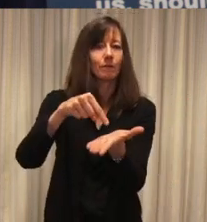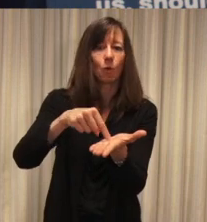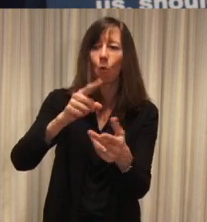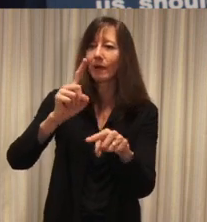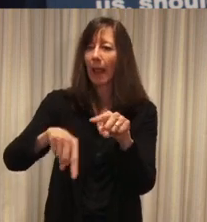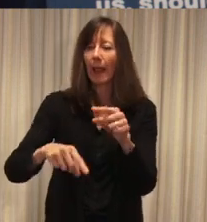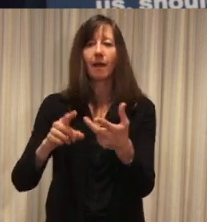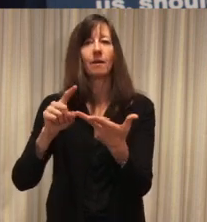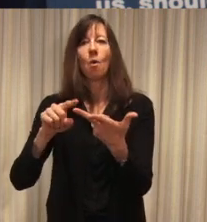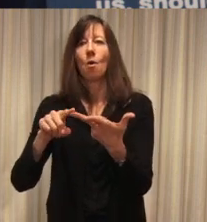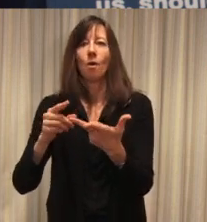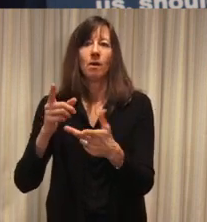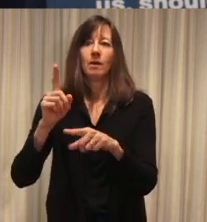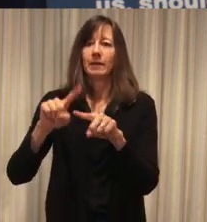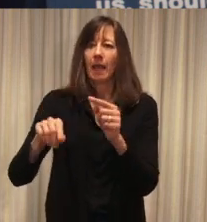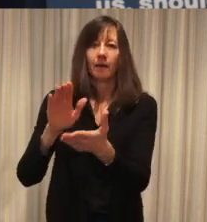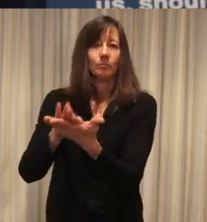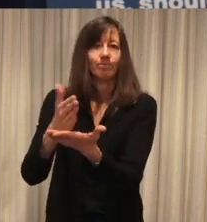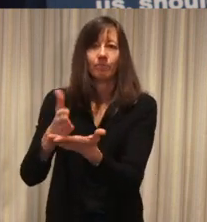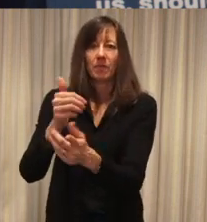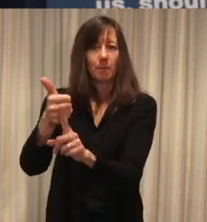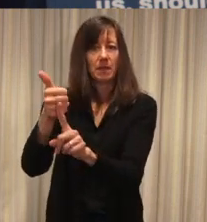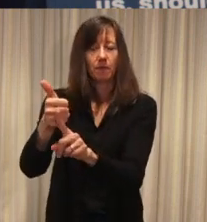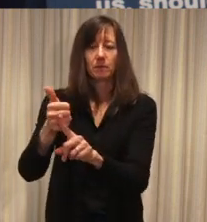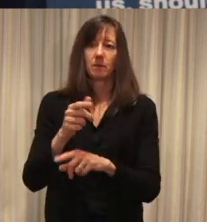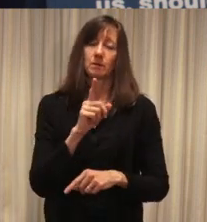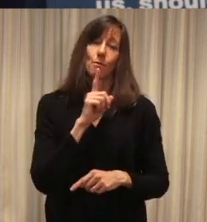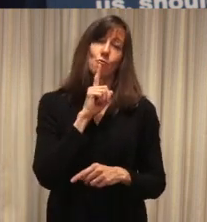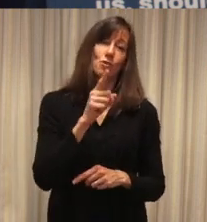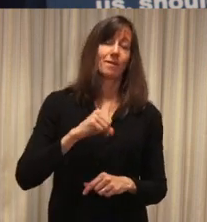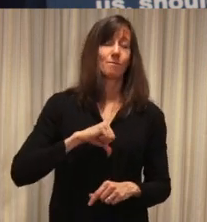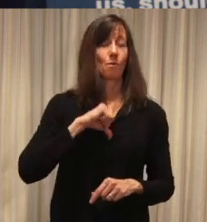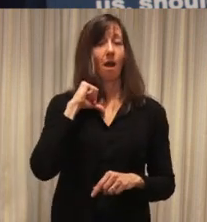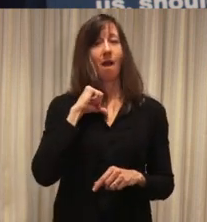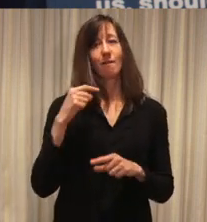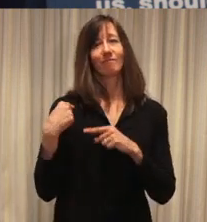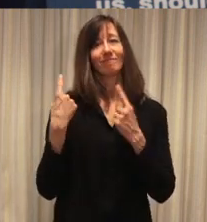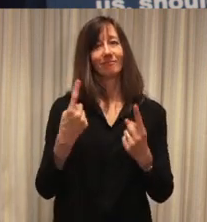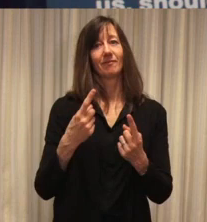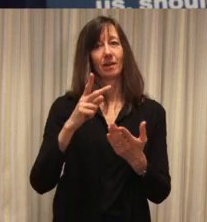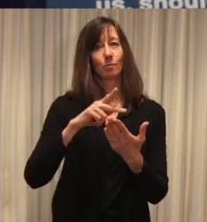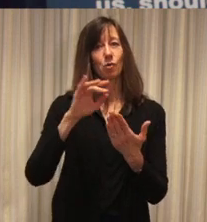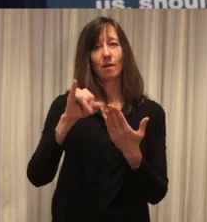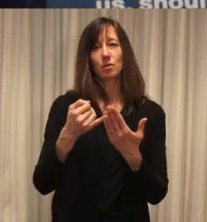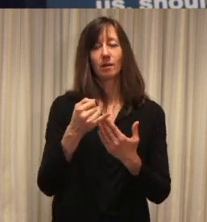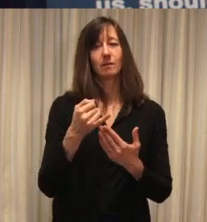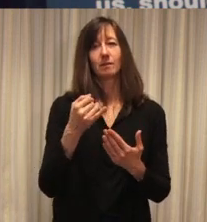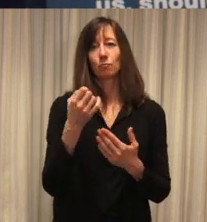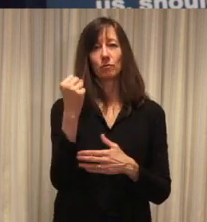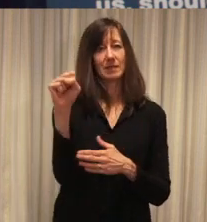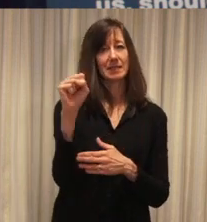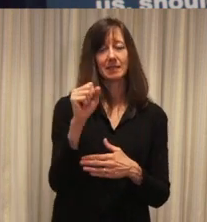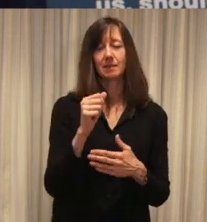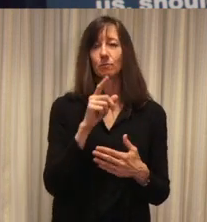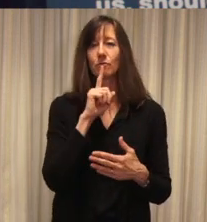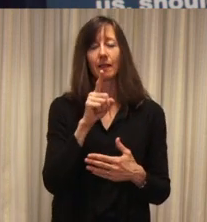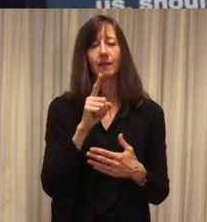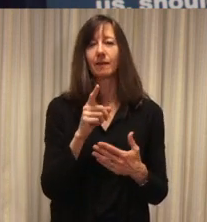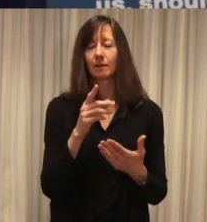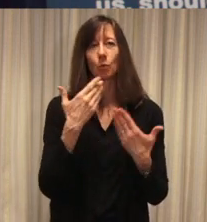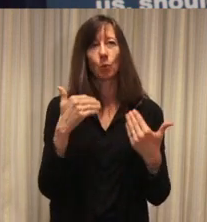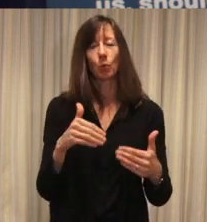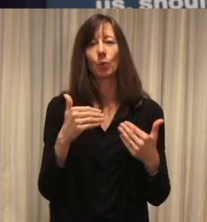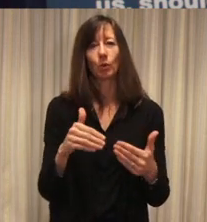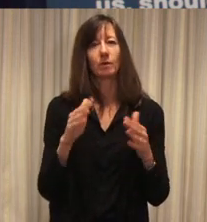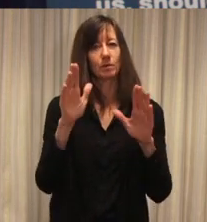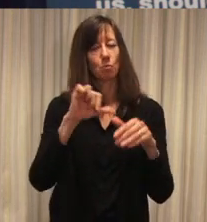again, I'm so proud of what we've done with Project Resilience. We're going to keep this going as long as we can. As you can probably see if you're tracking